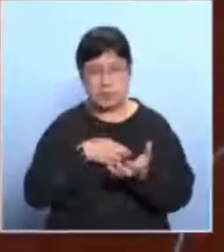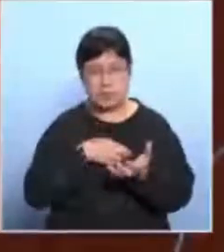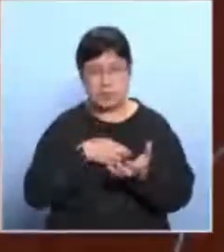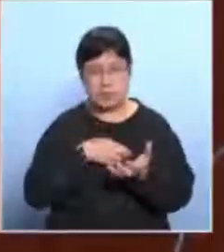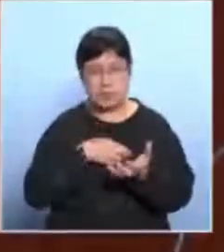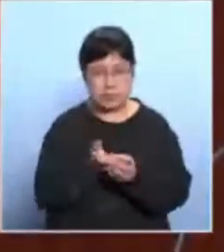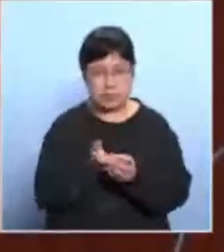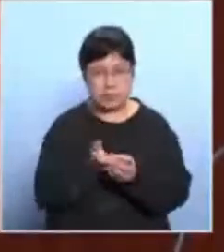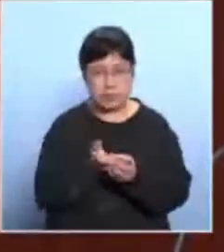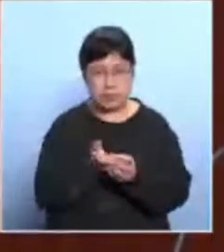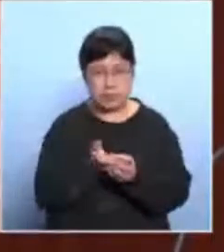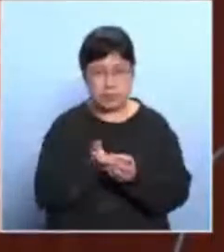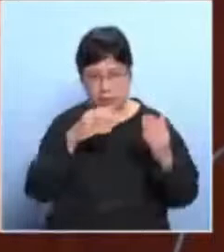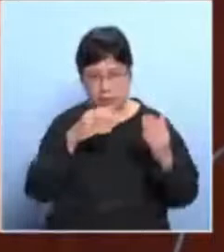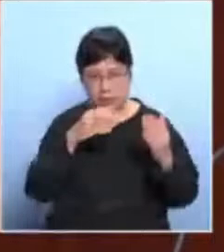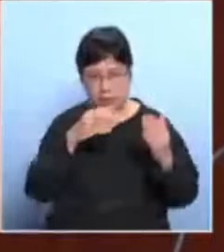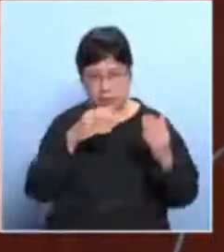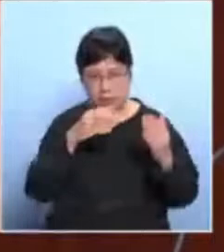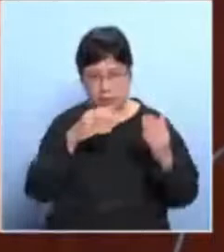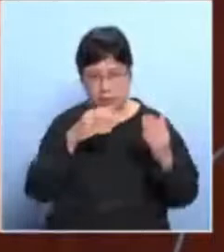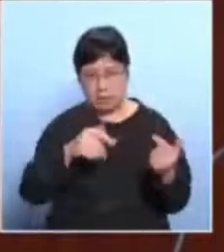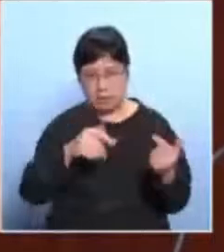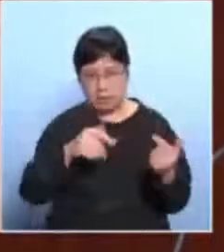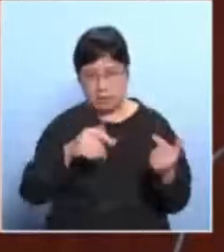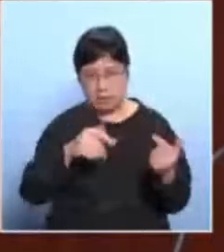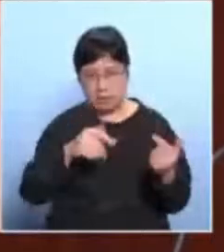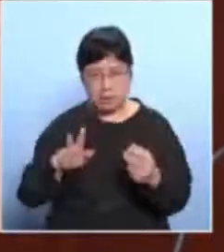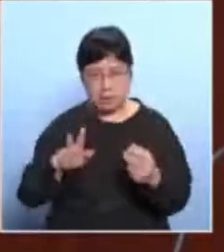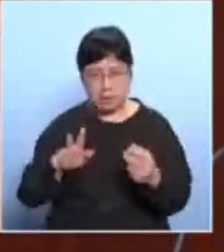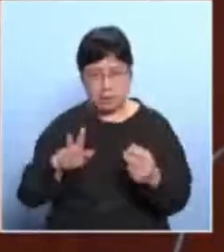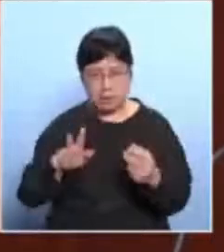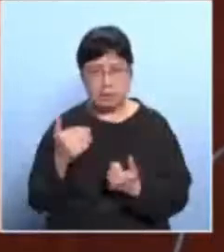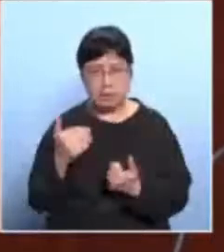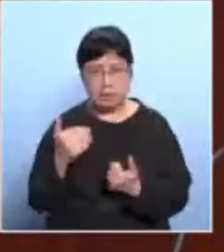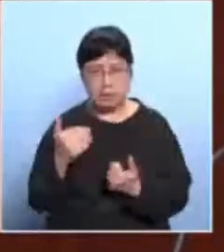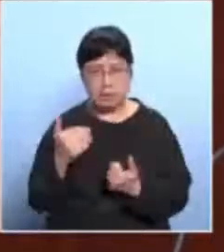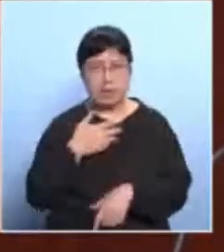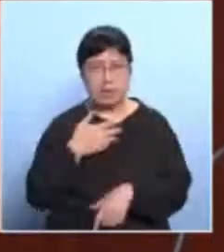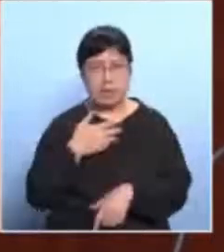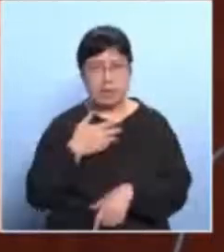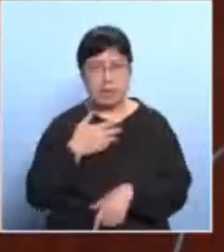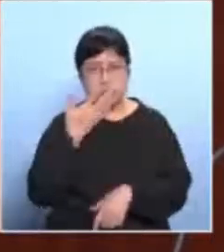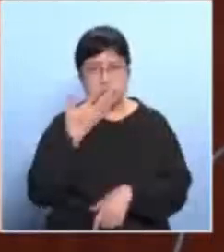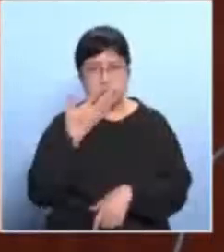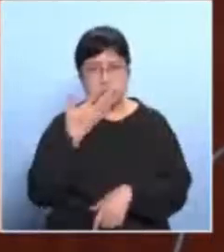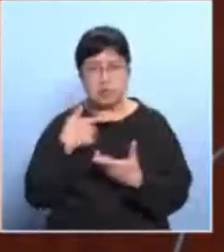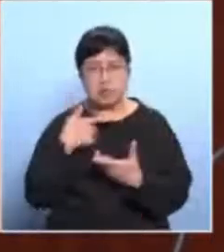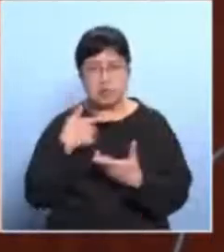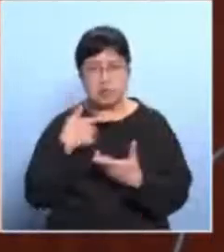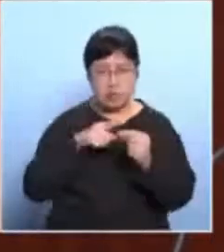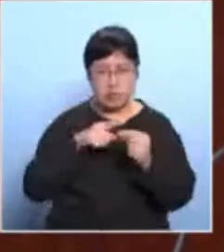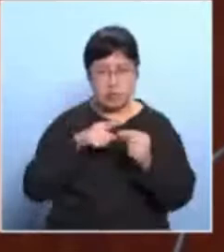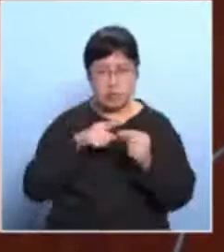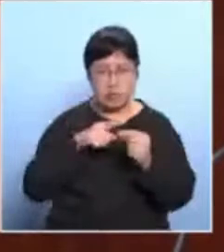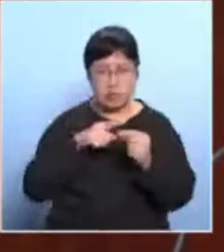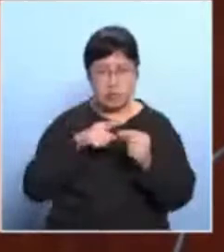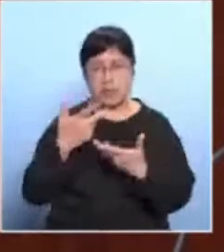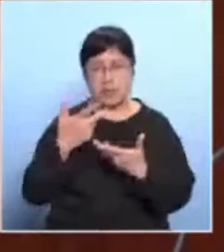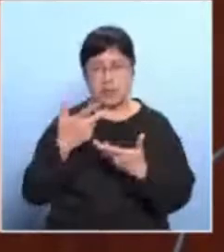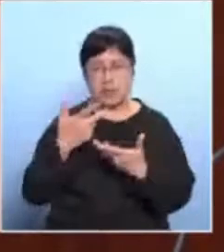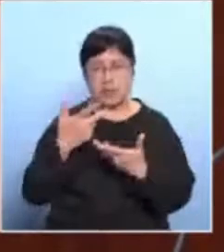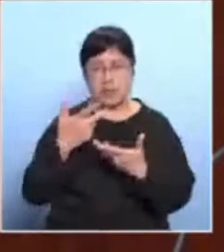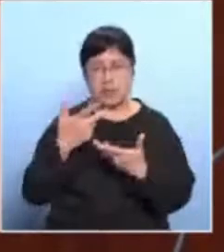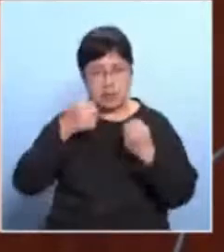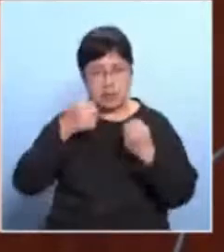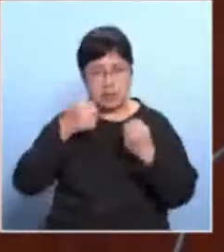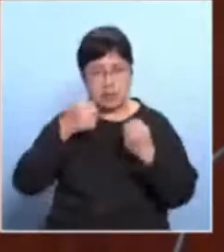kit suitable for upper primary and junior secondary levels in the 2023-24 school year, and